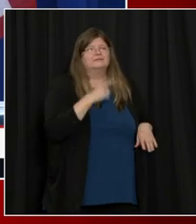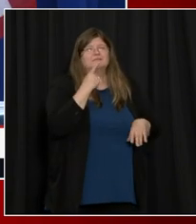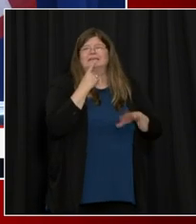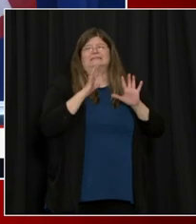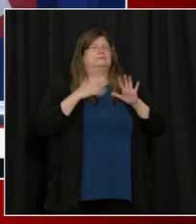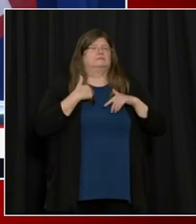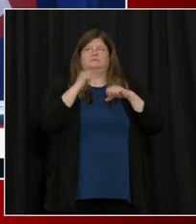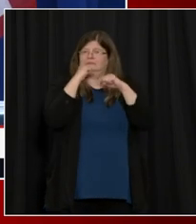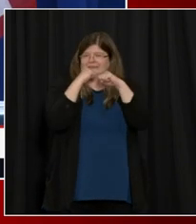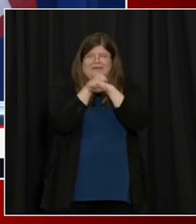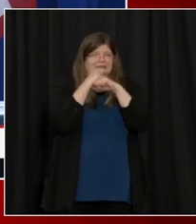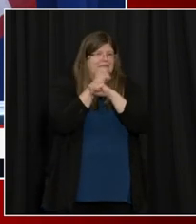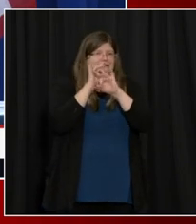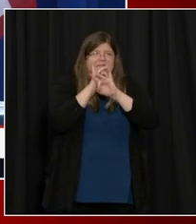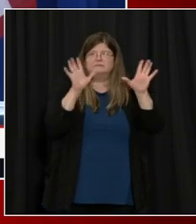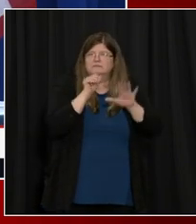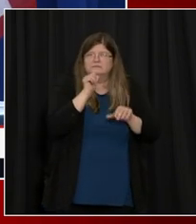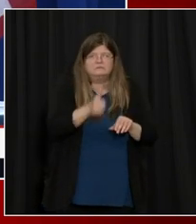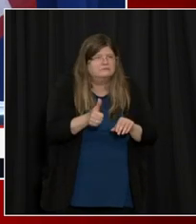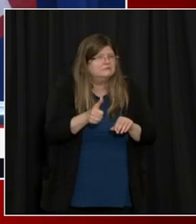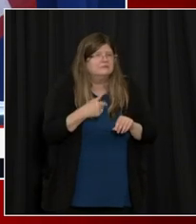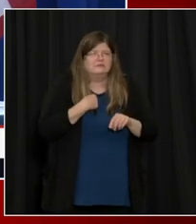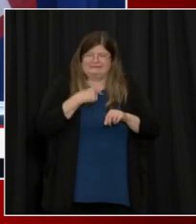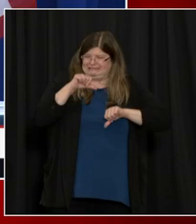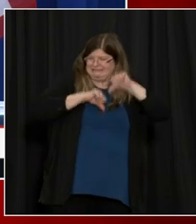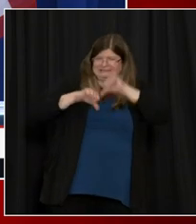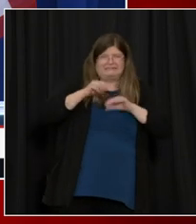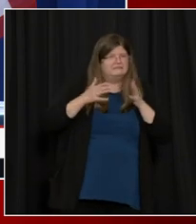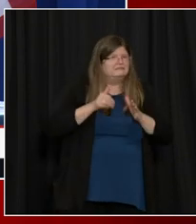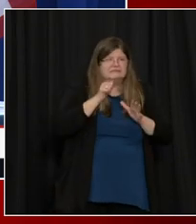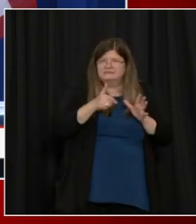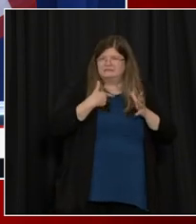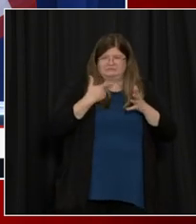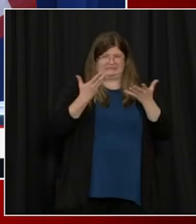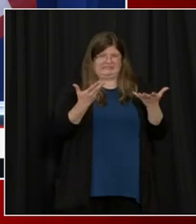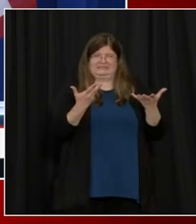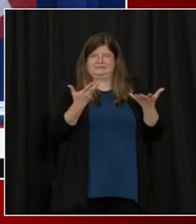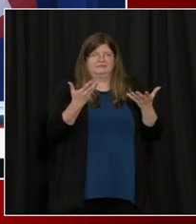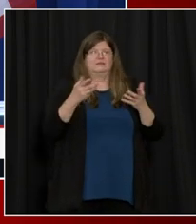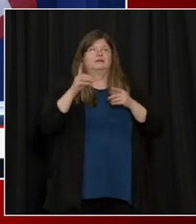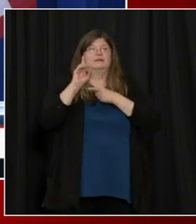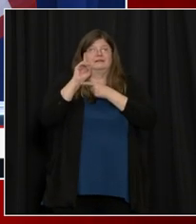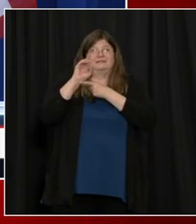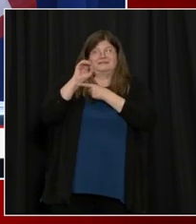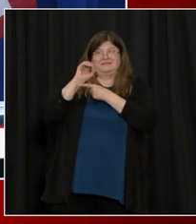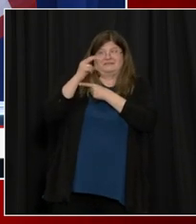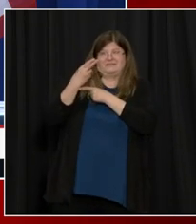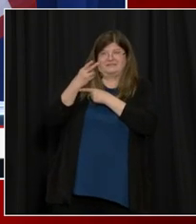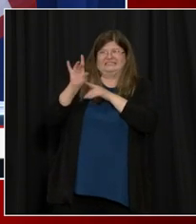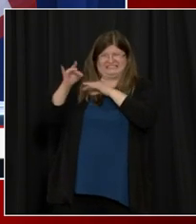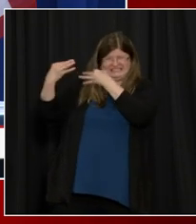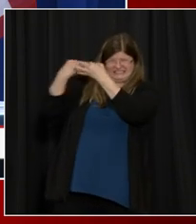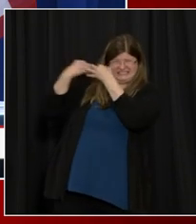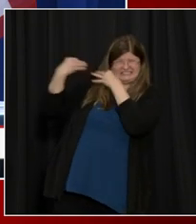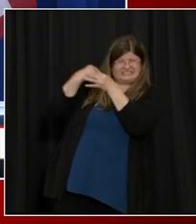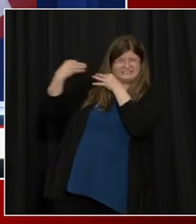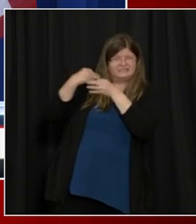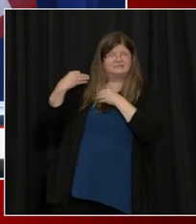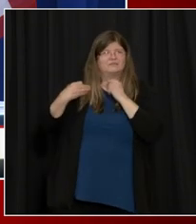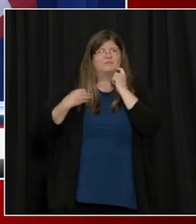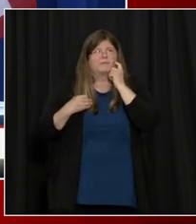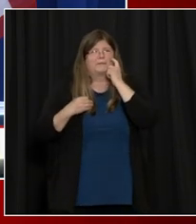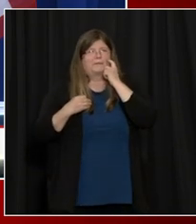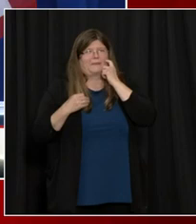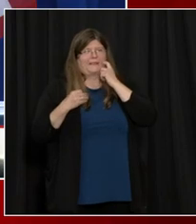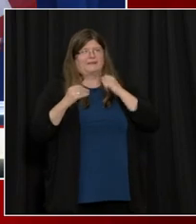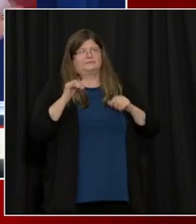listening aren't either. And DOH has explained that they look to 2